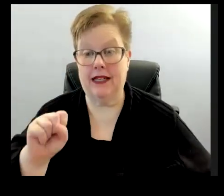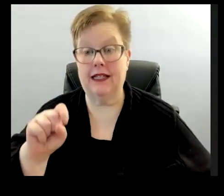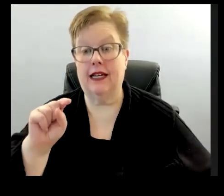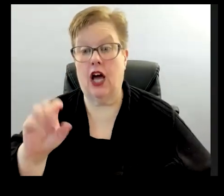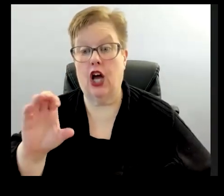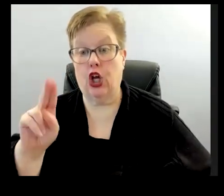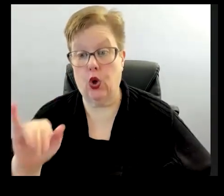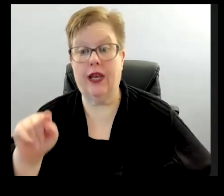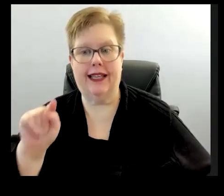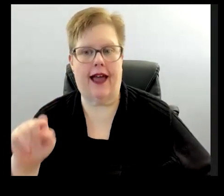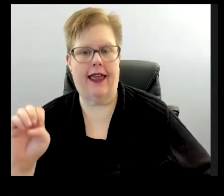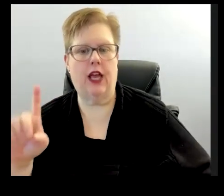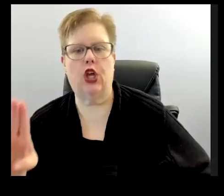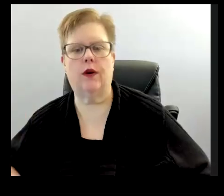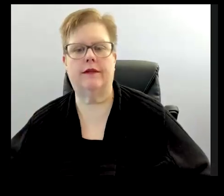orientation@sps.cuny.edu.